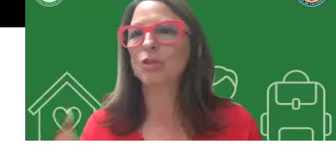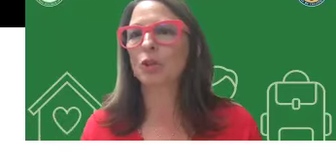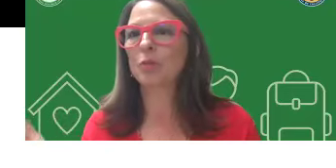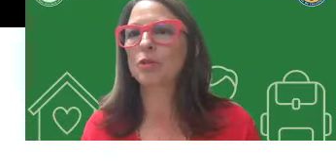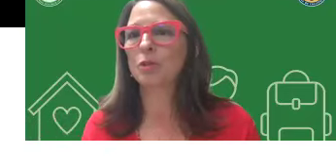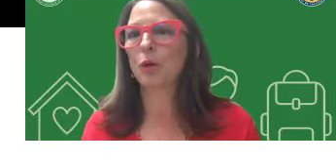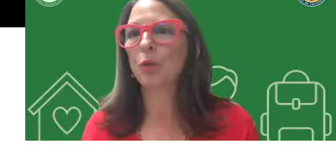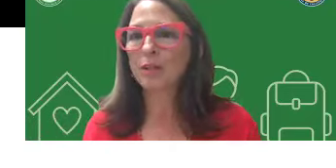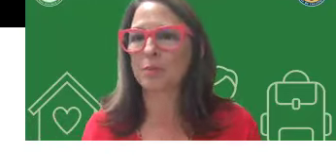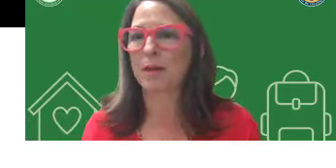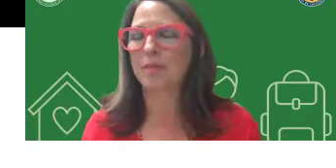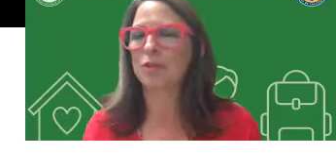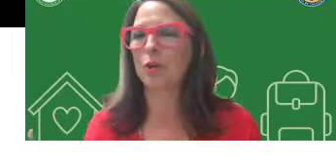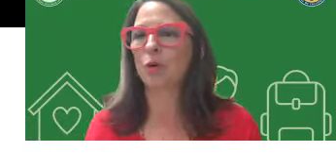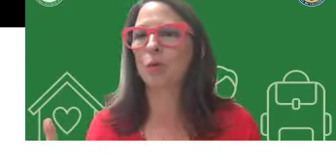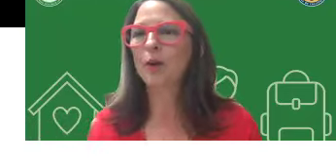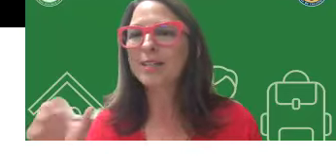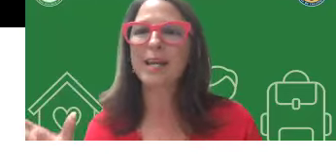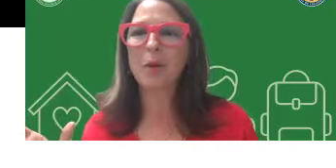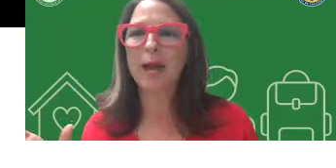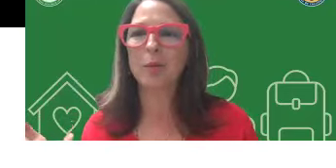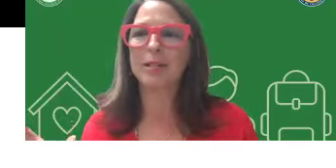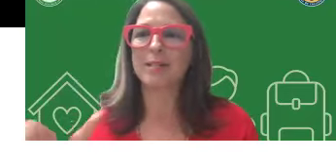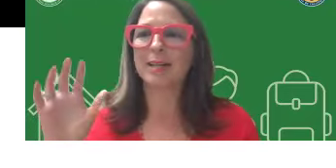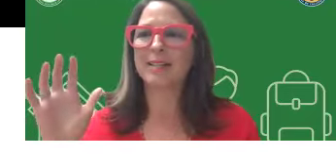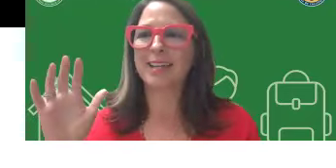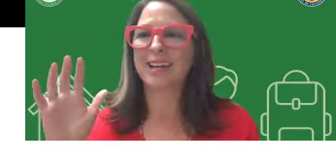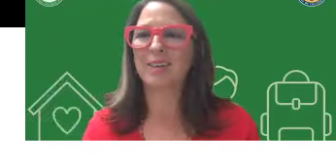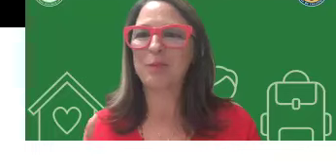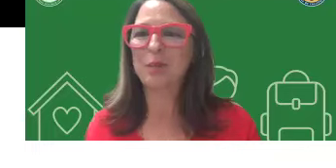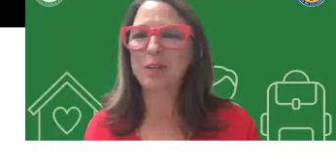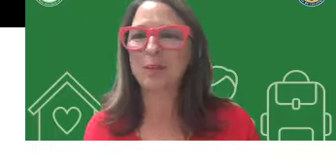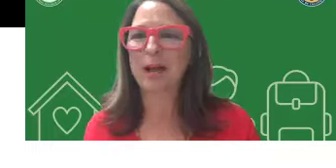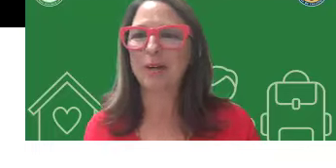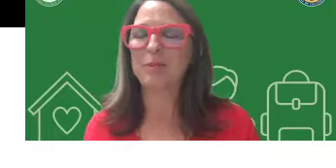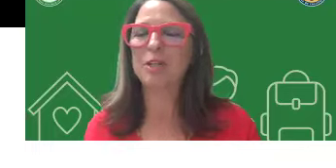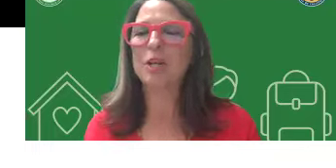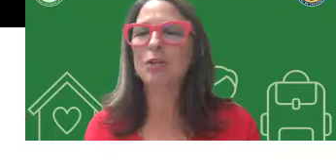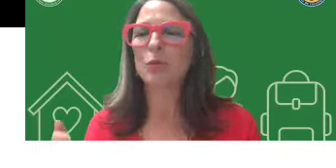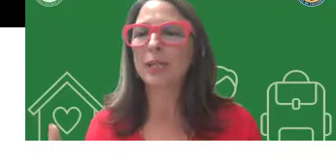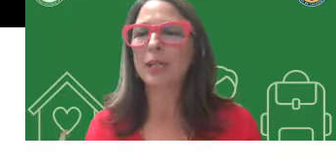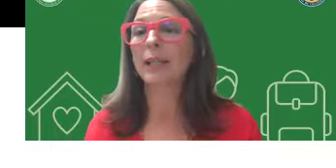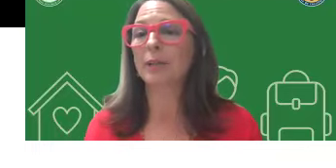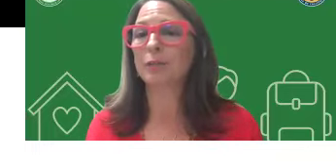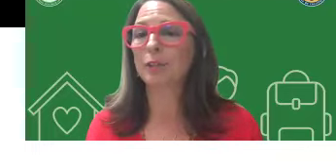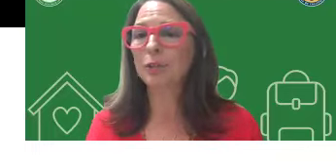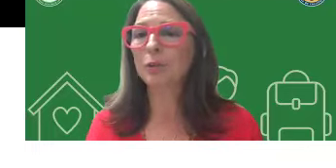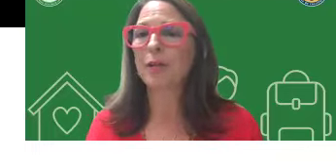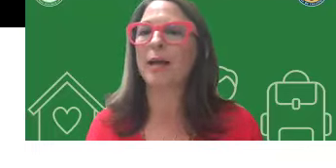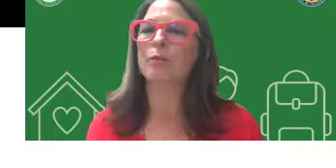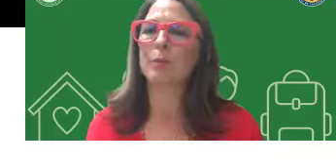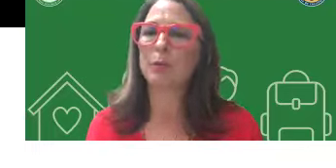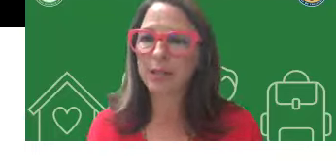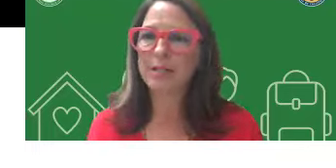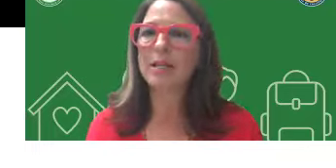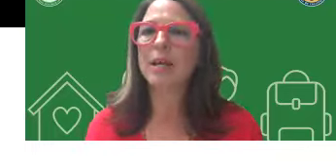youth, National Homeless Youth Awareness Month. So we're a day away, but we decided to put those on our backgrounds so that we can highlight it for